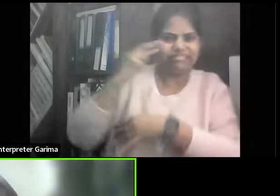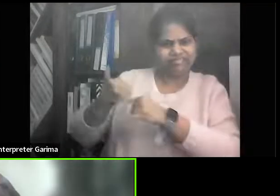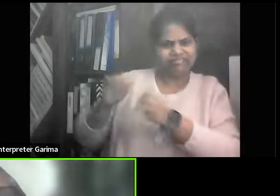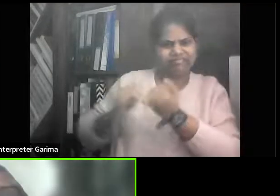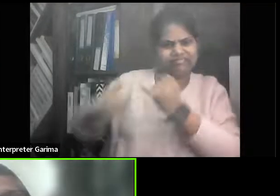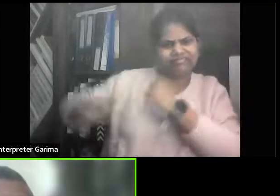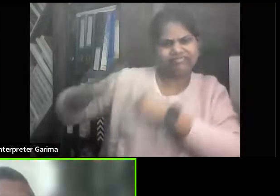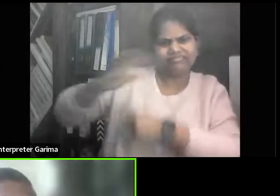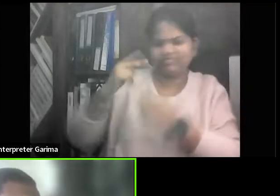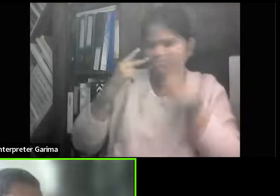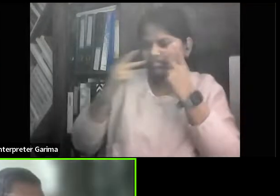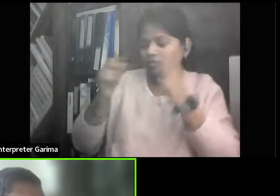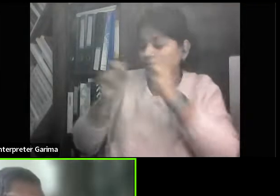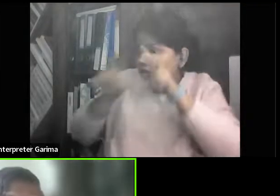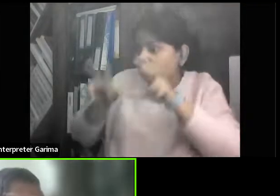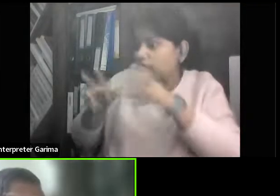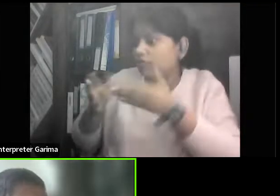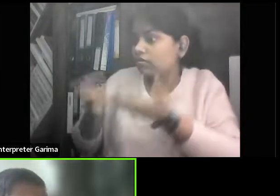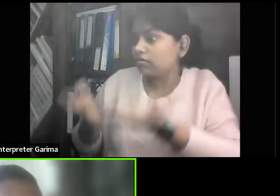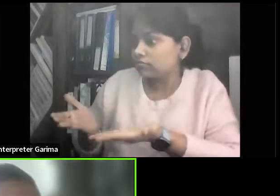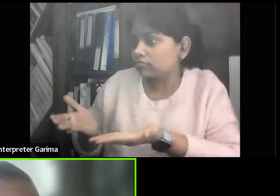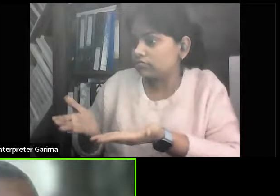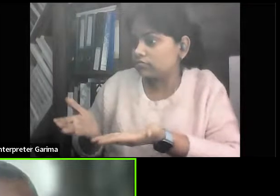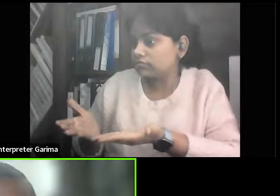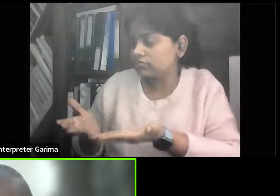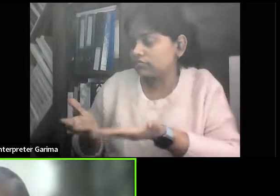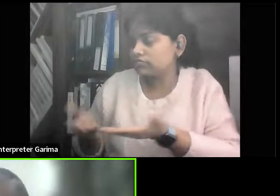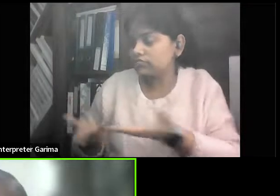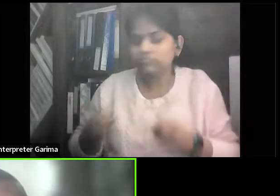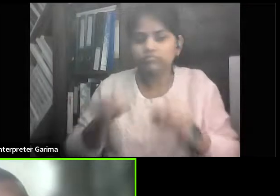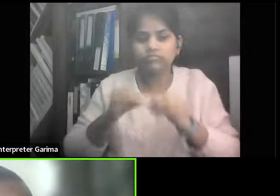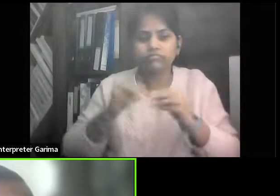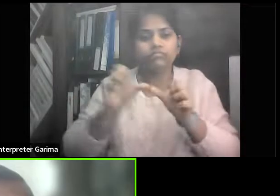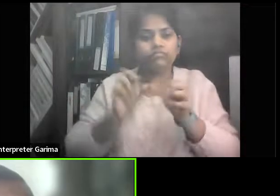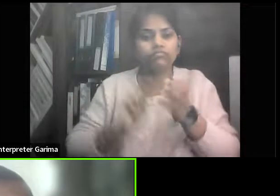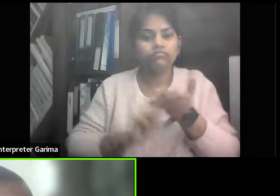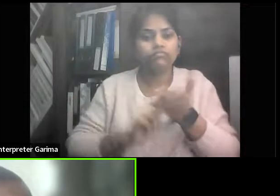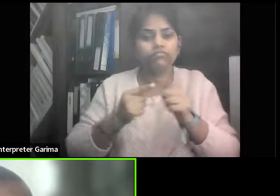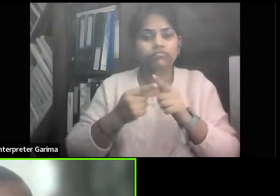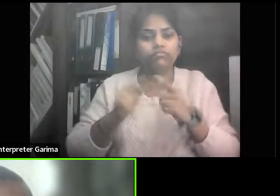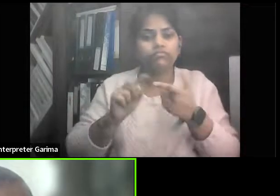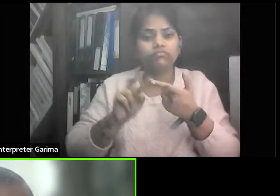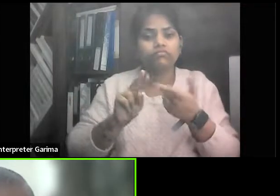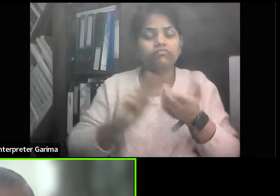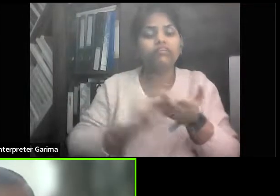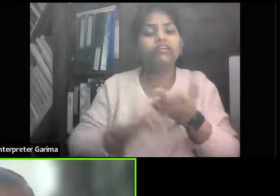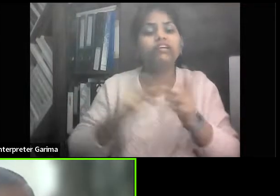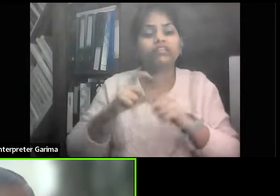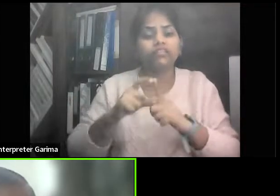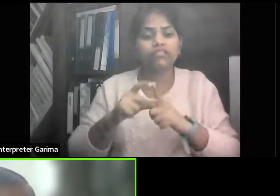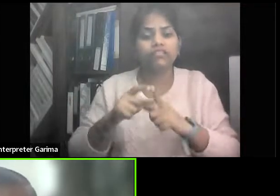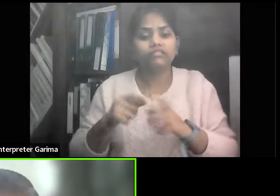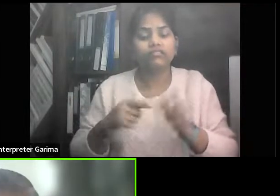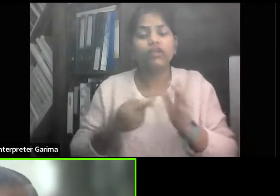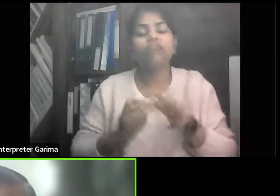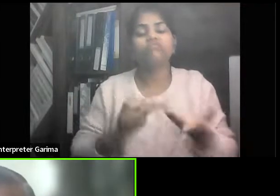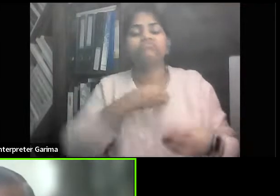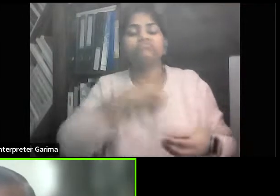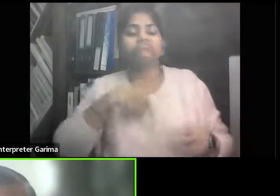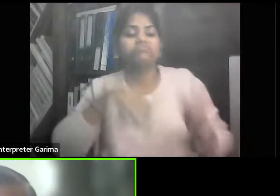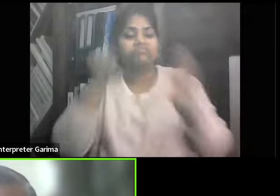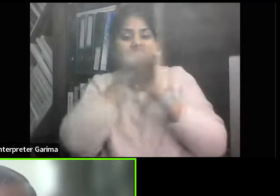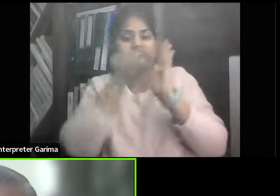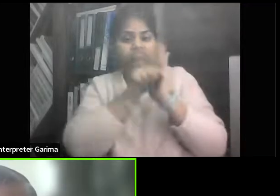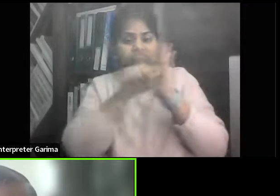a shockingly blatant violation of medical ethics. But